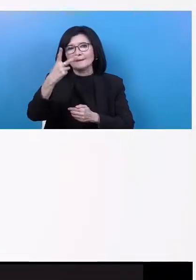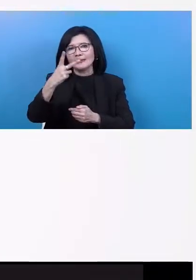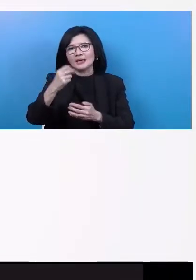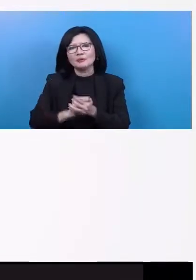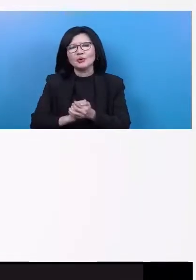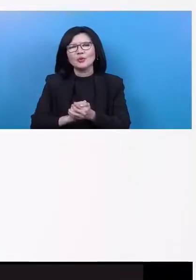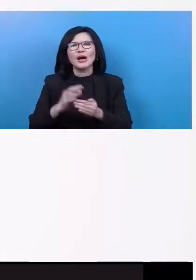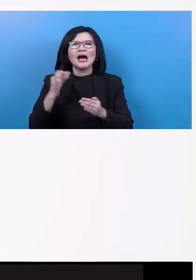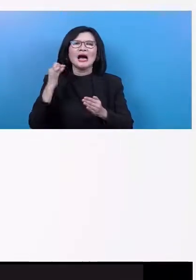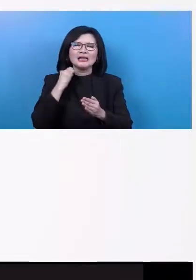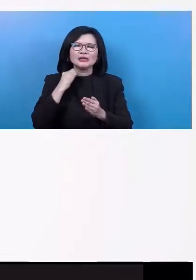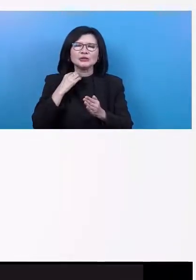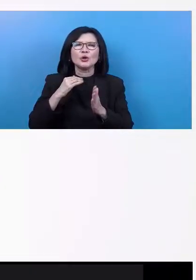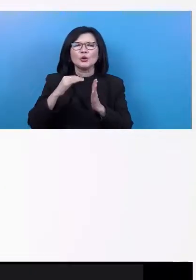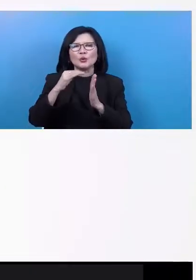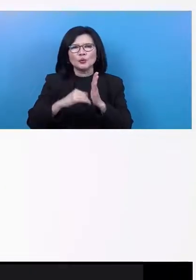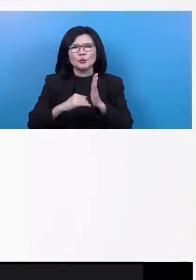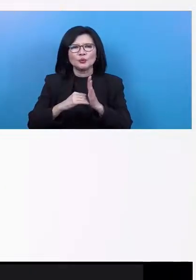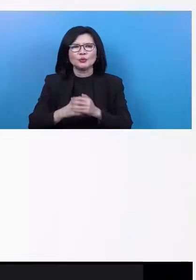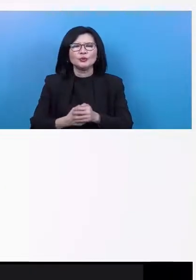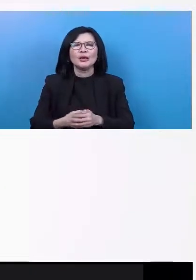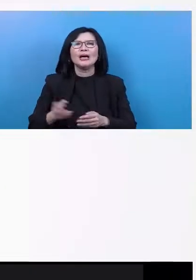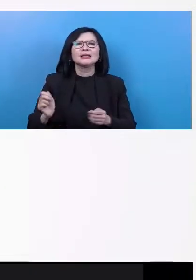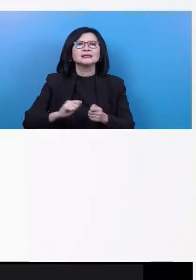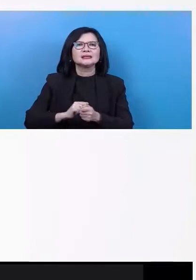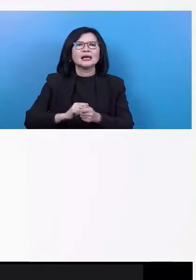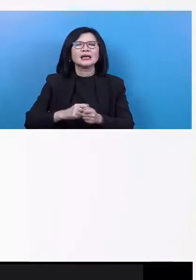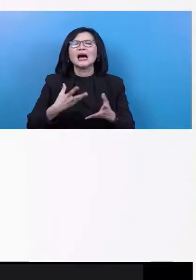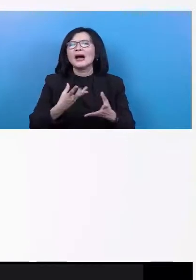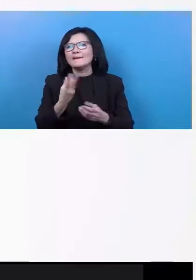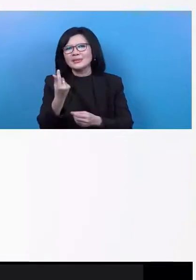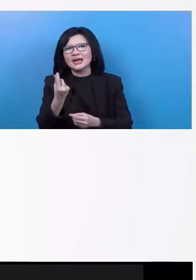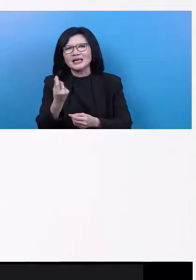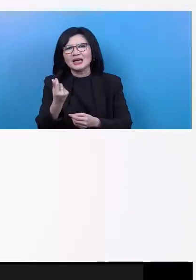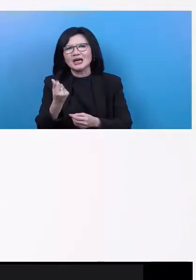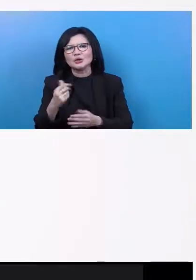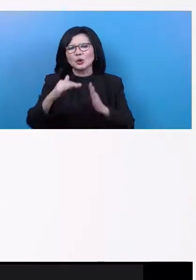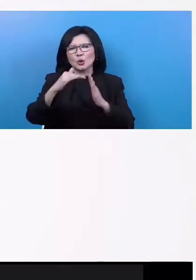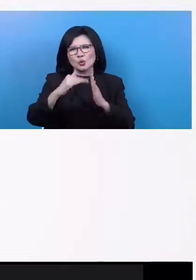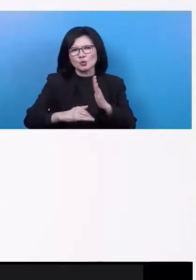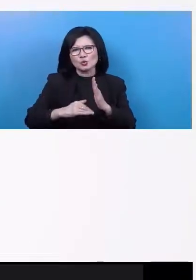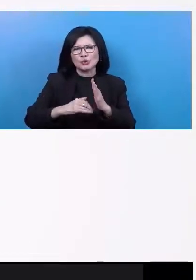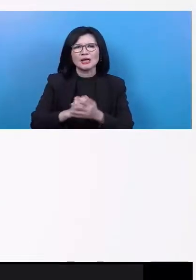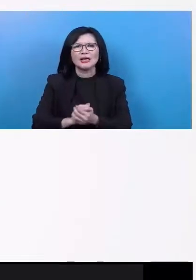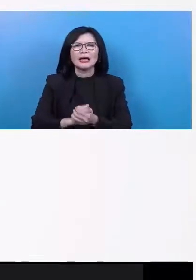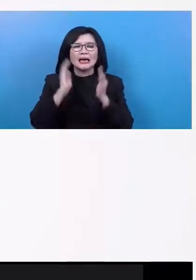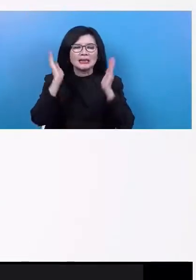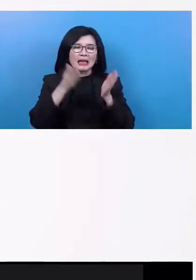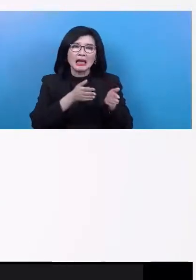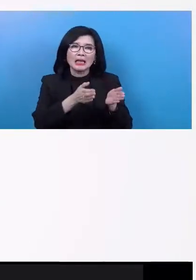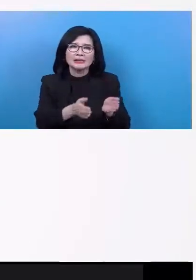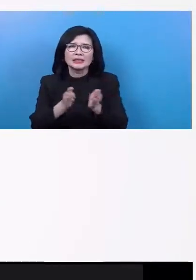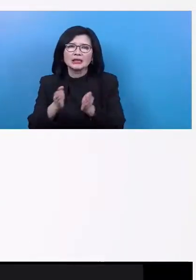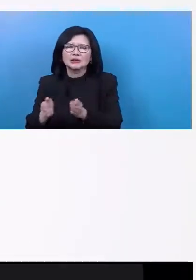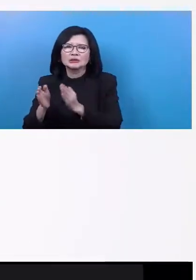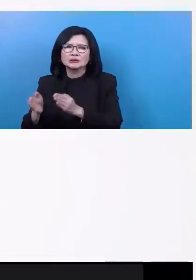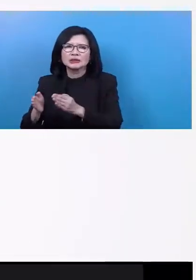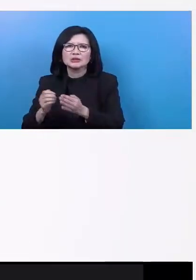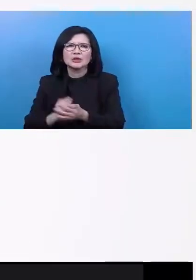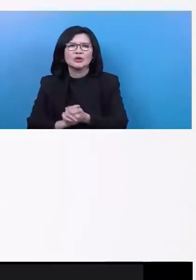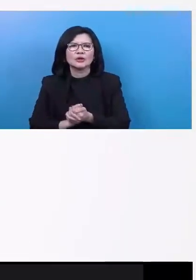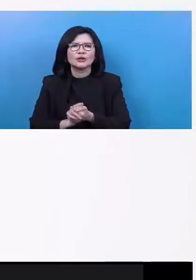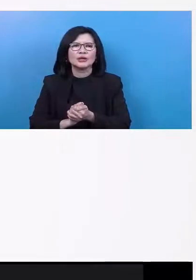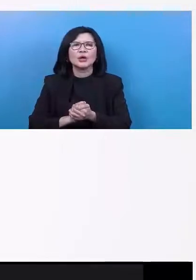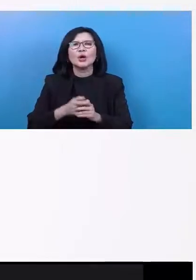through the financial system with capital flight from vulnerable sectors and communities, creating sovereign credit risk issues, defaults on